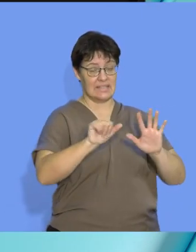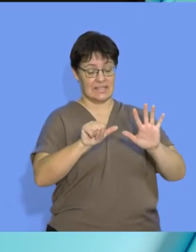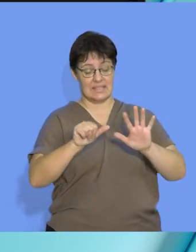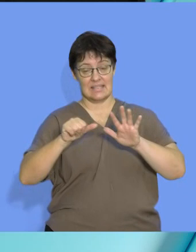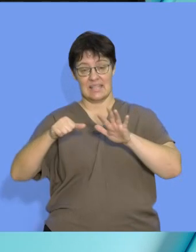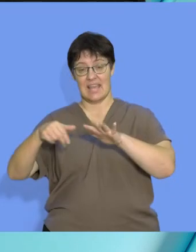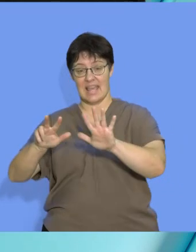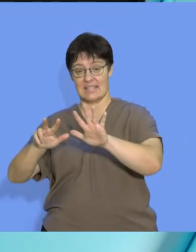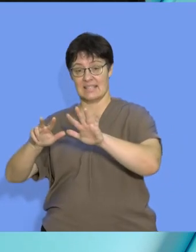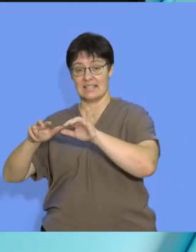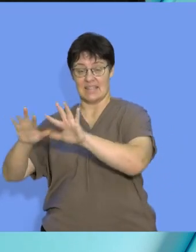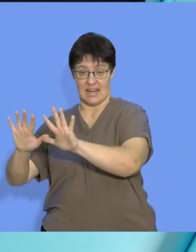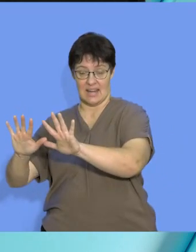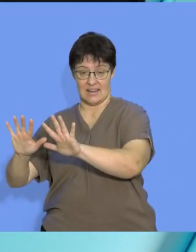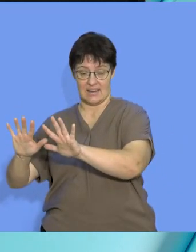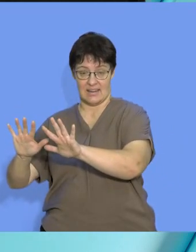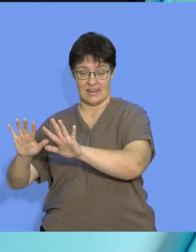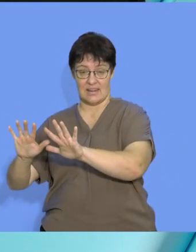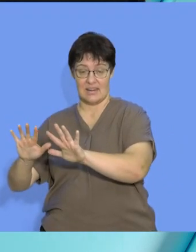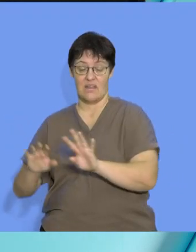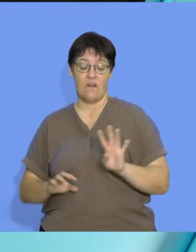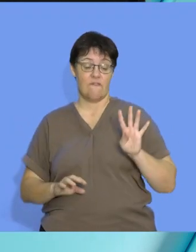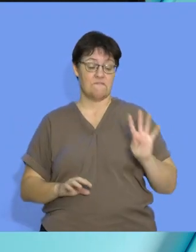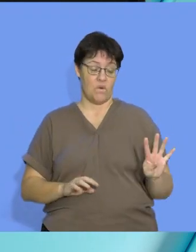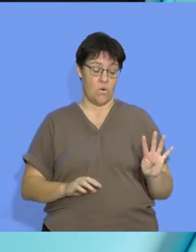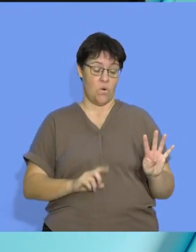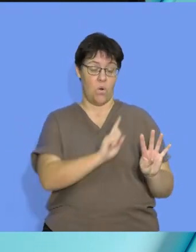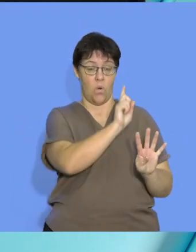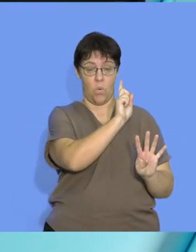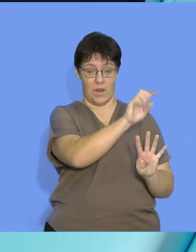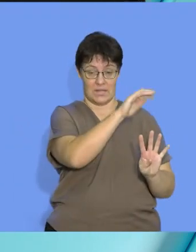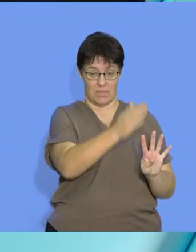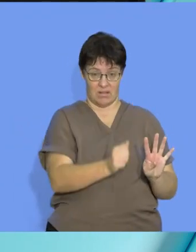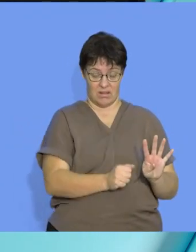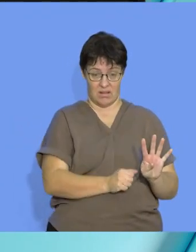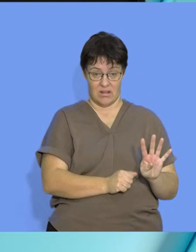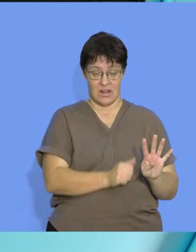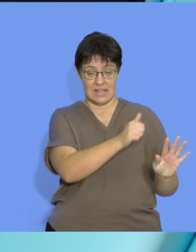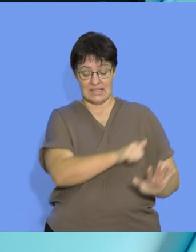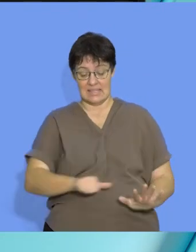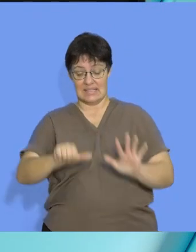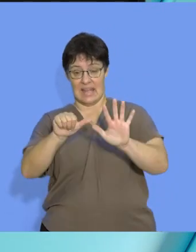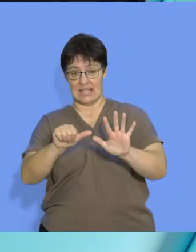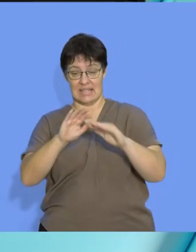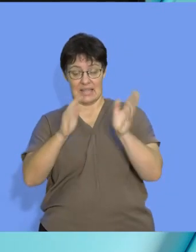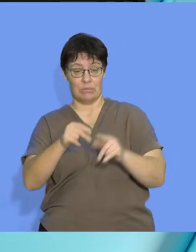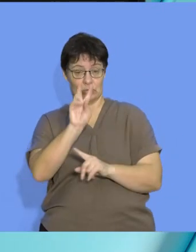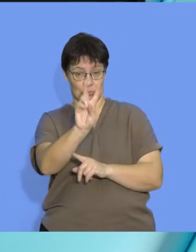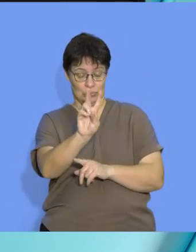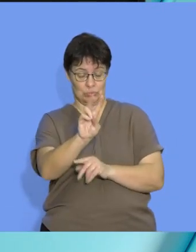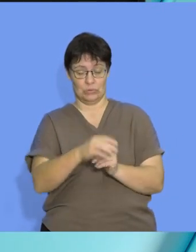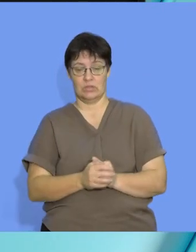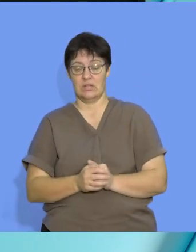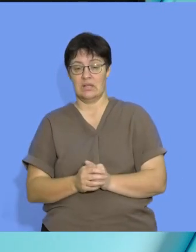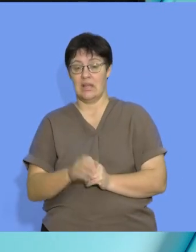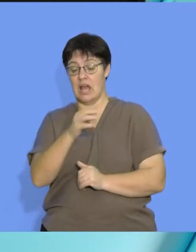10, 4 students at one table, 6 students at 2 tables, 8 students at